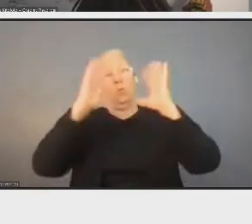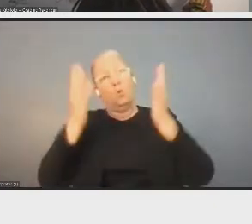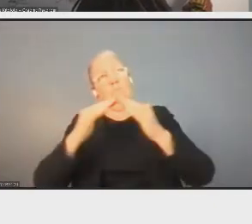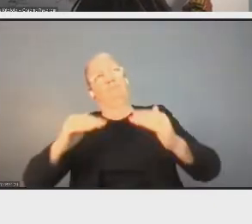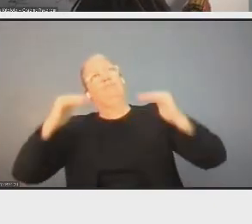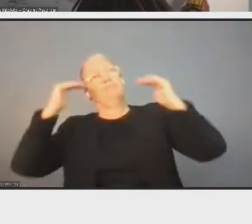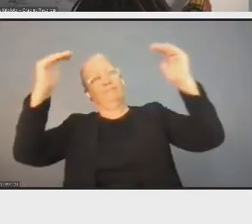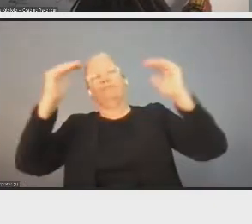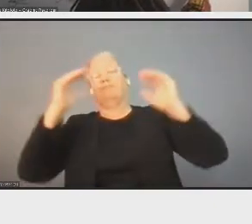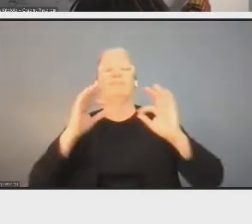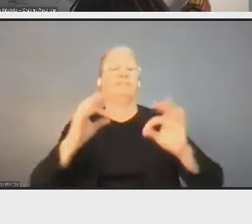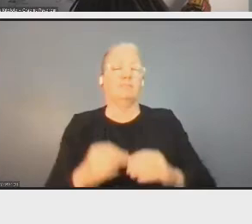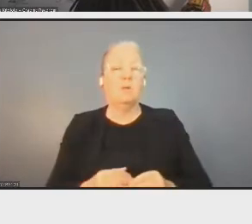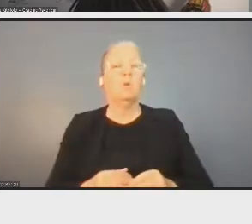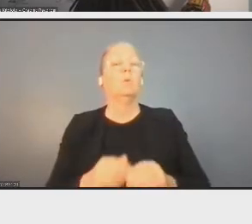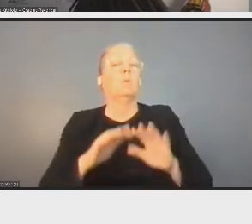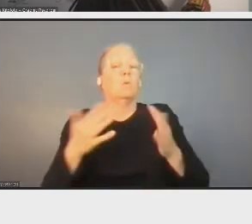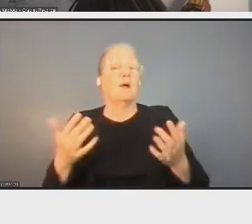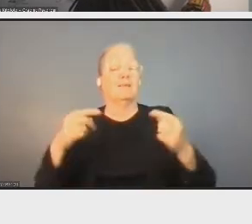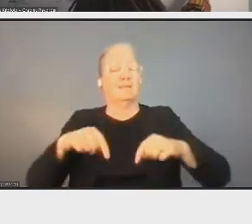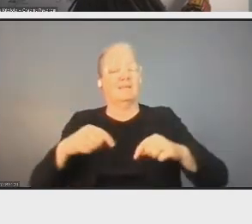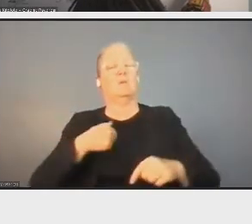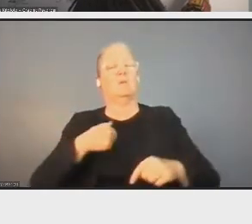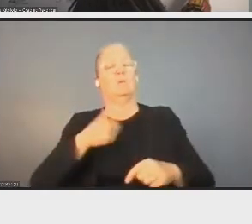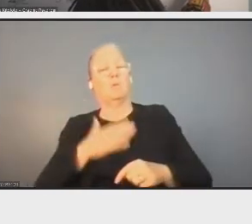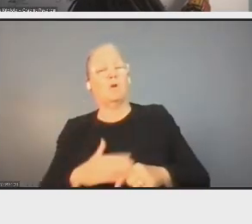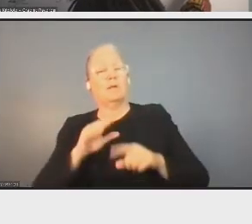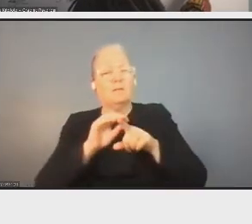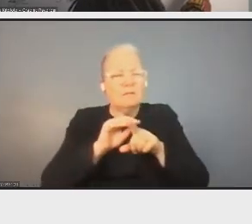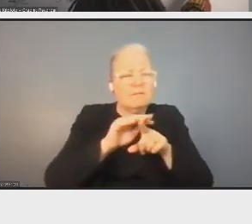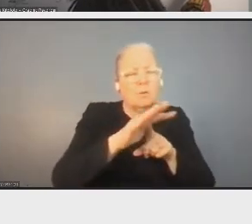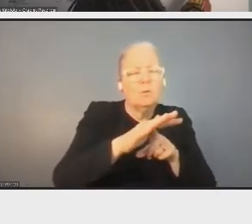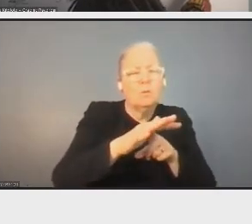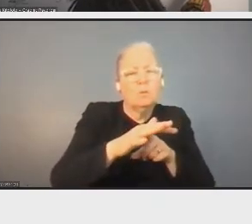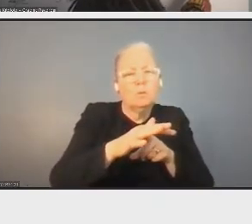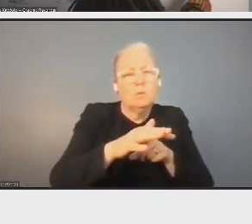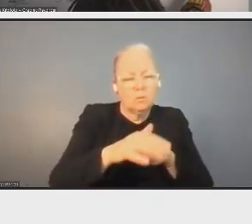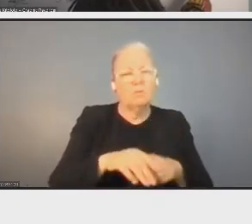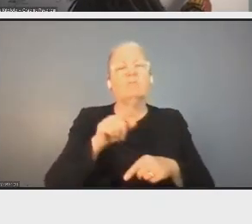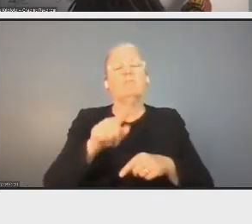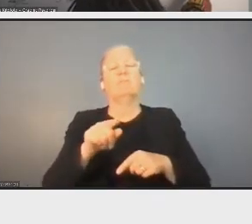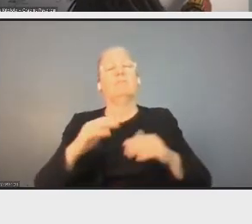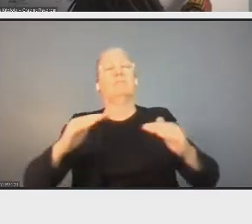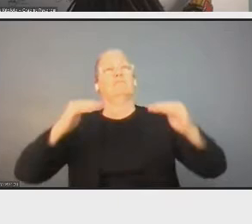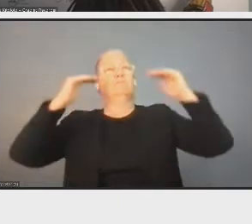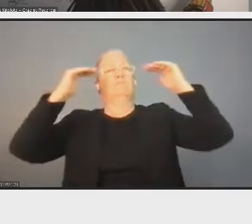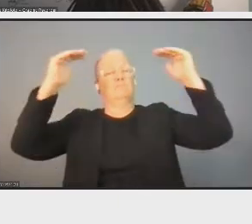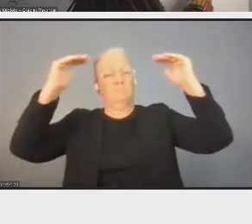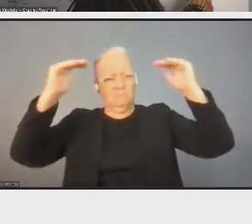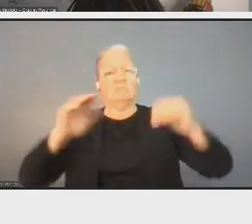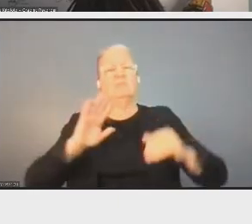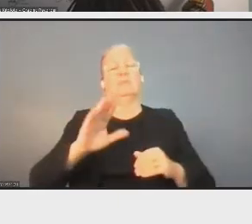we're also doing this is to also influence the coming days of the high level segment of the